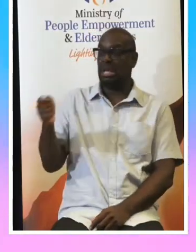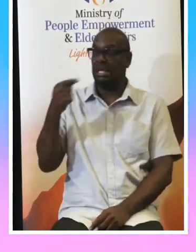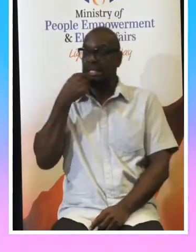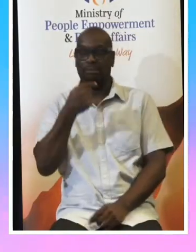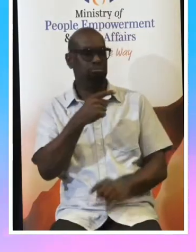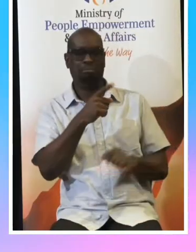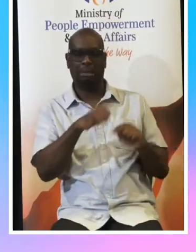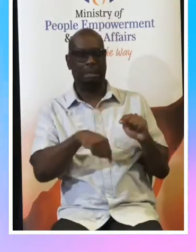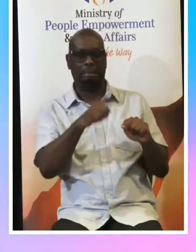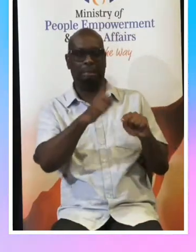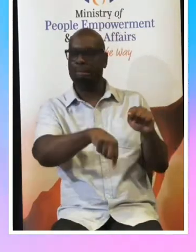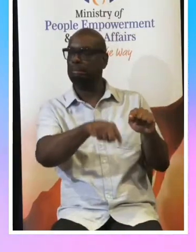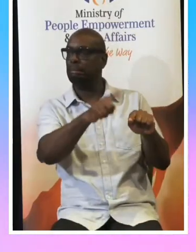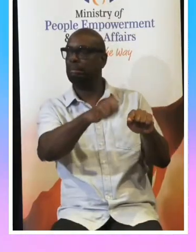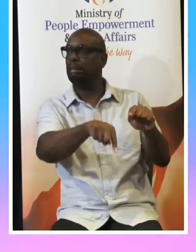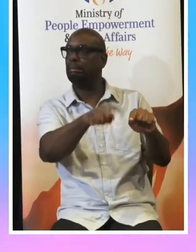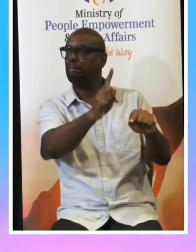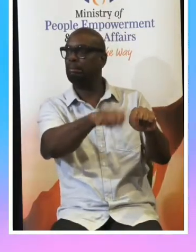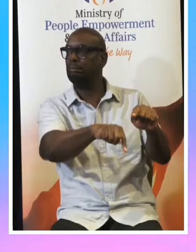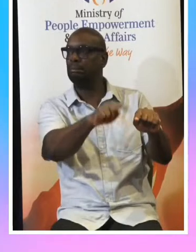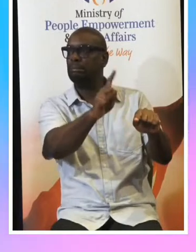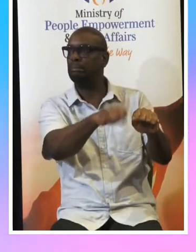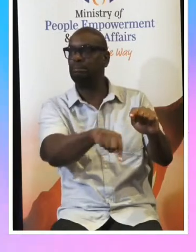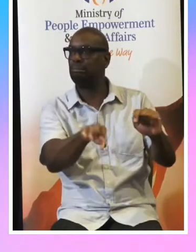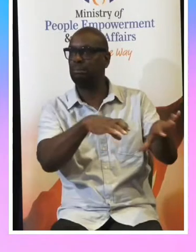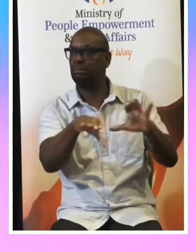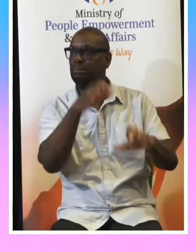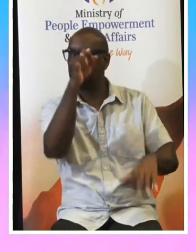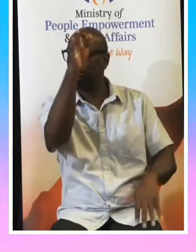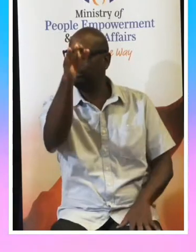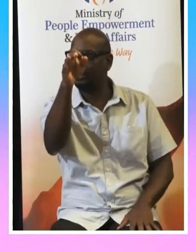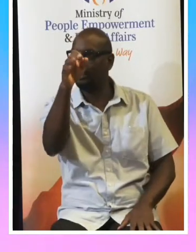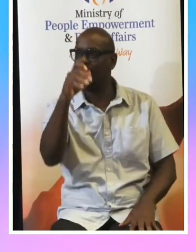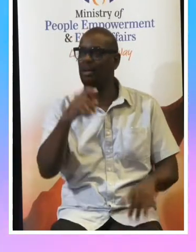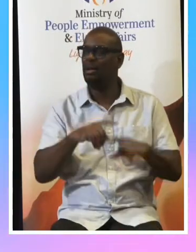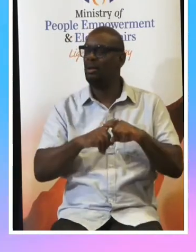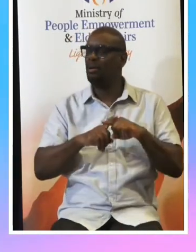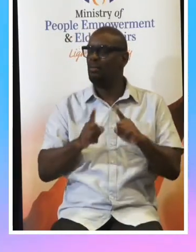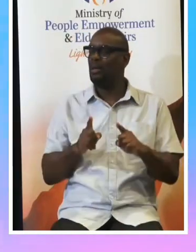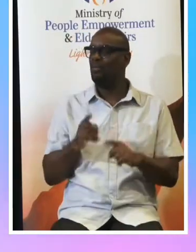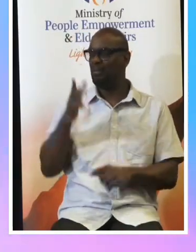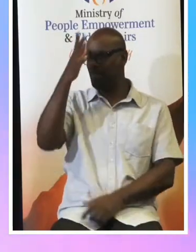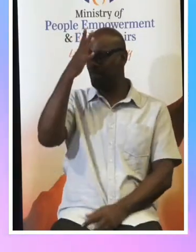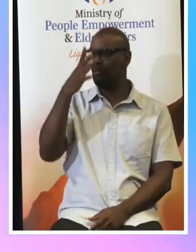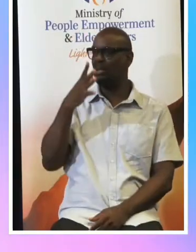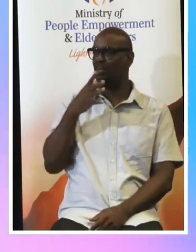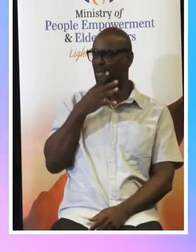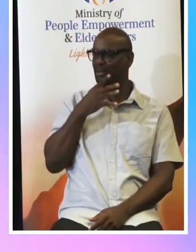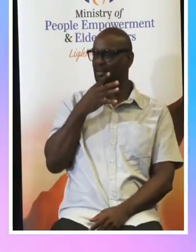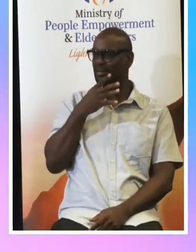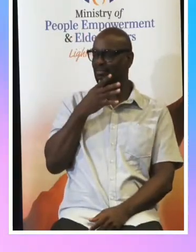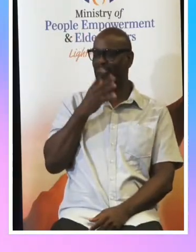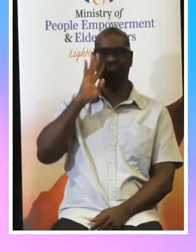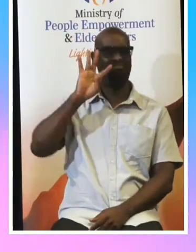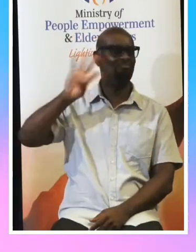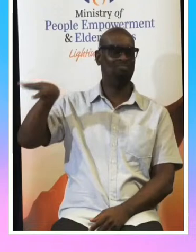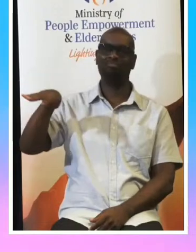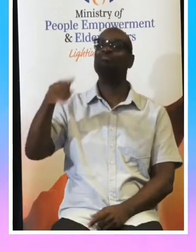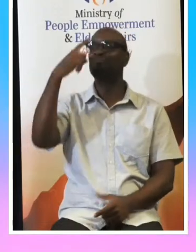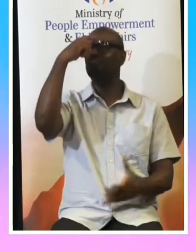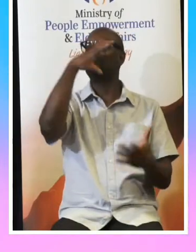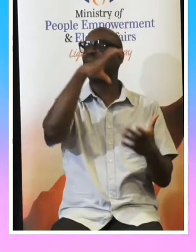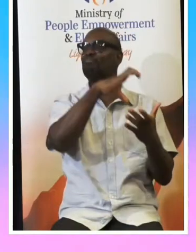And even in the face of professional pessimism, my parents believed.